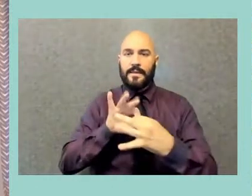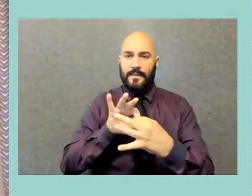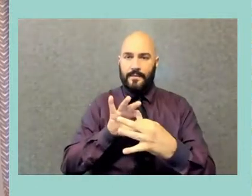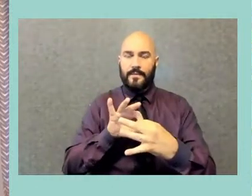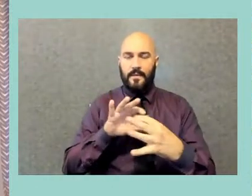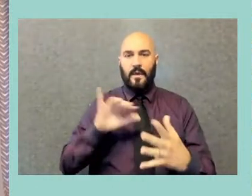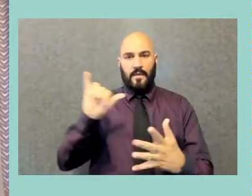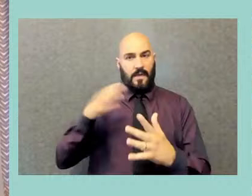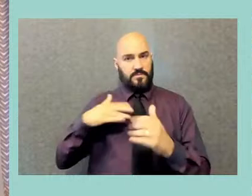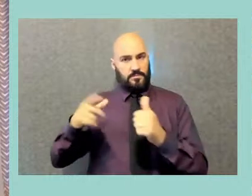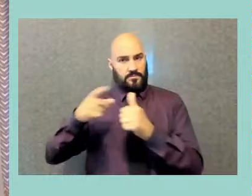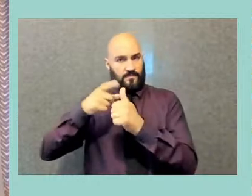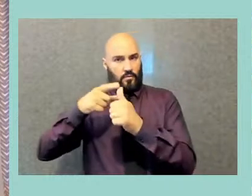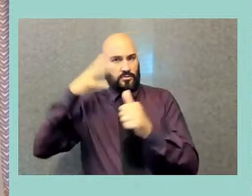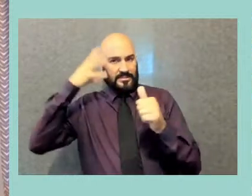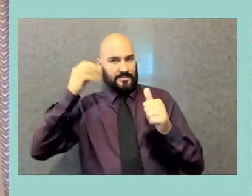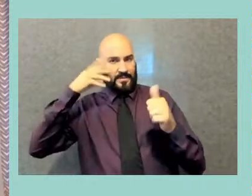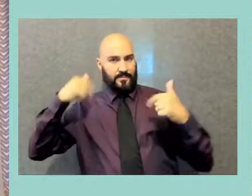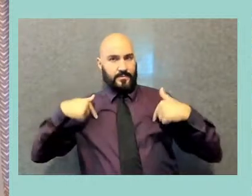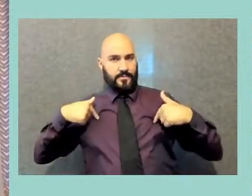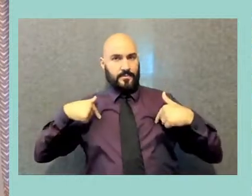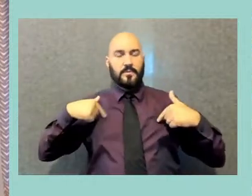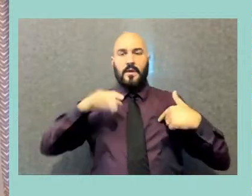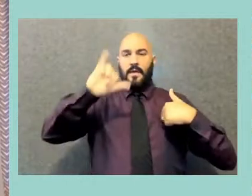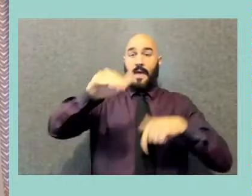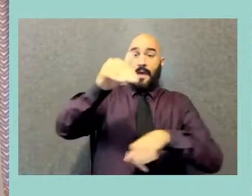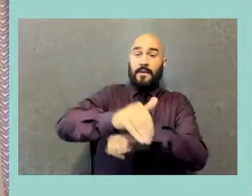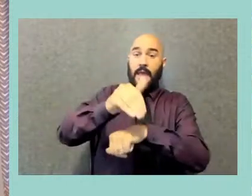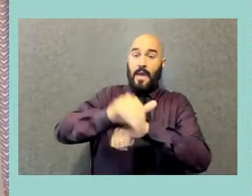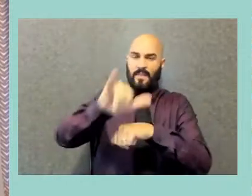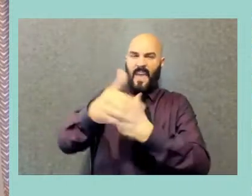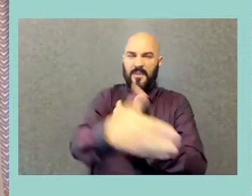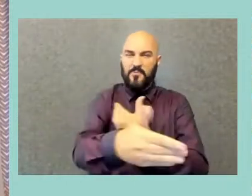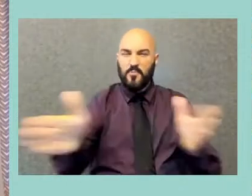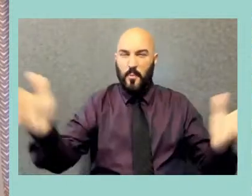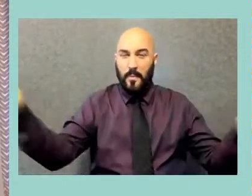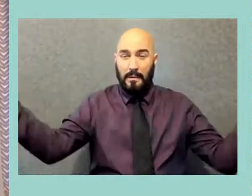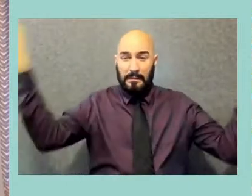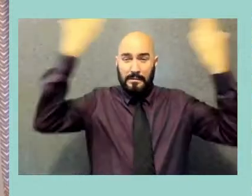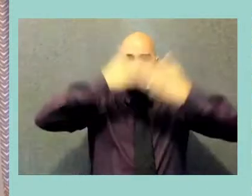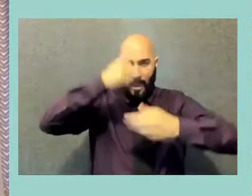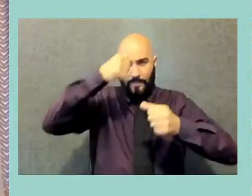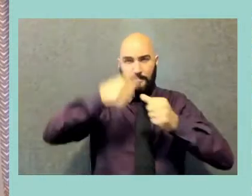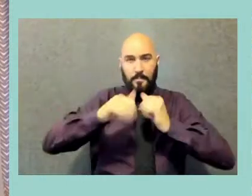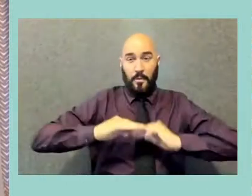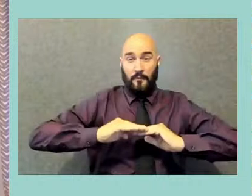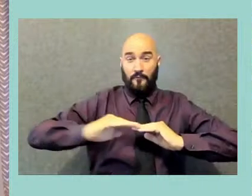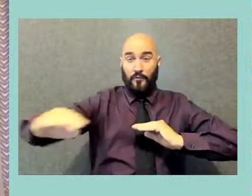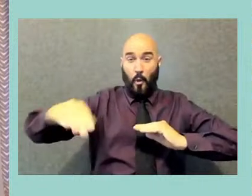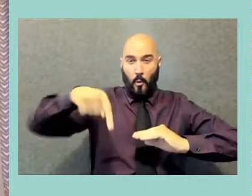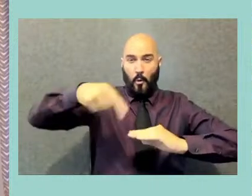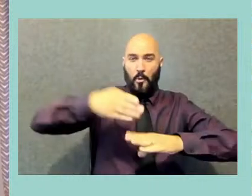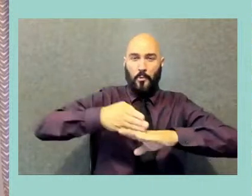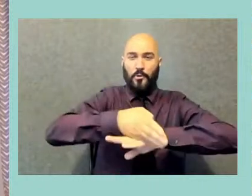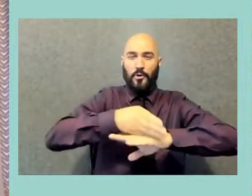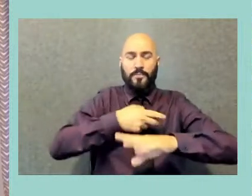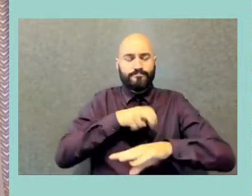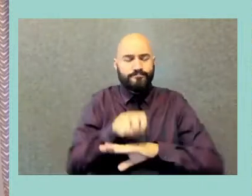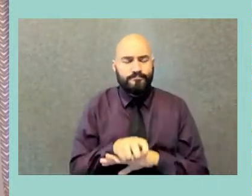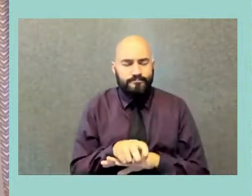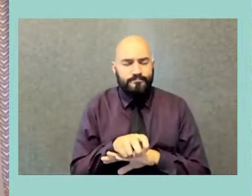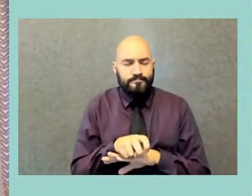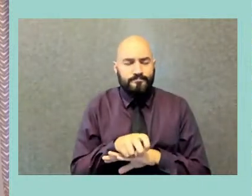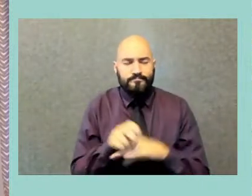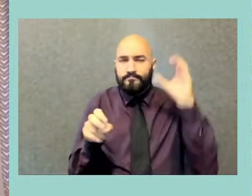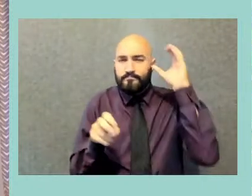in that dark room, sitting on that wood floor, listening to someone only a few years older than me reading